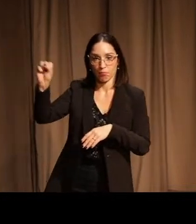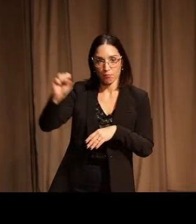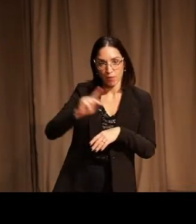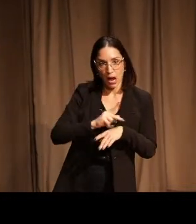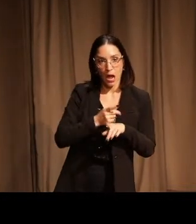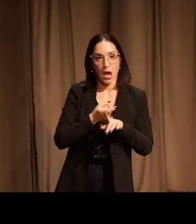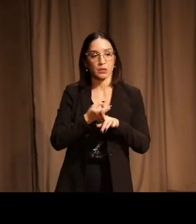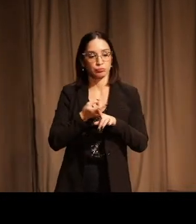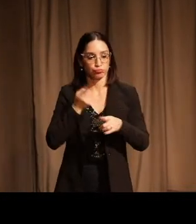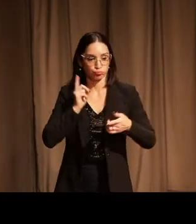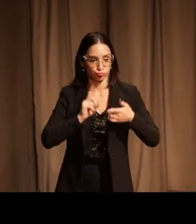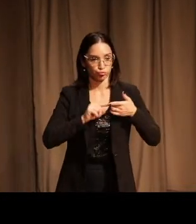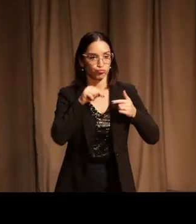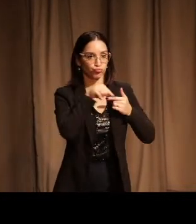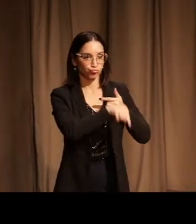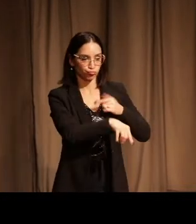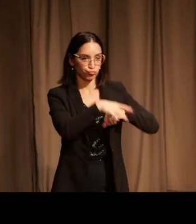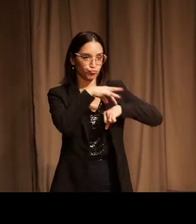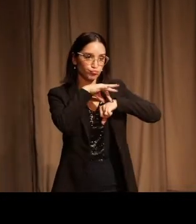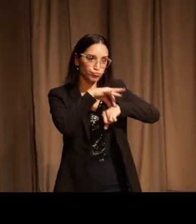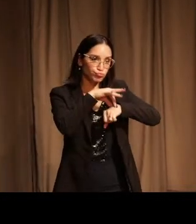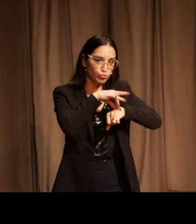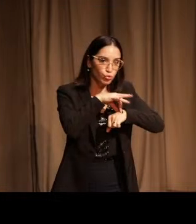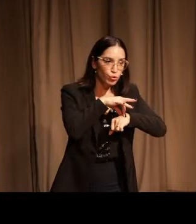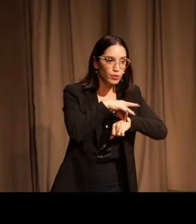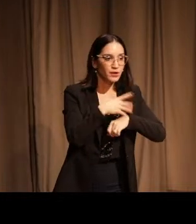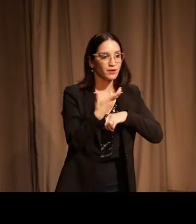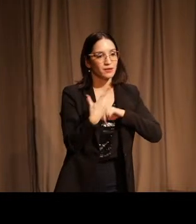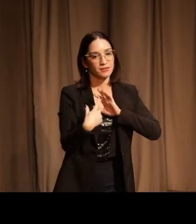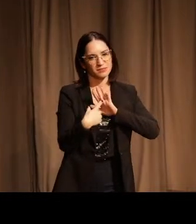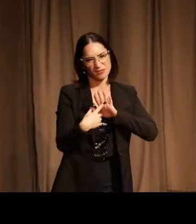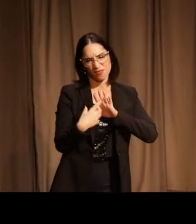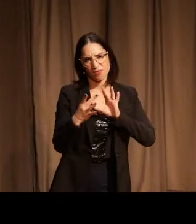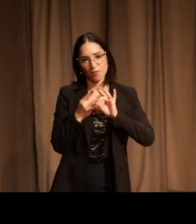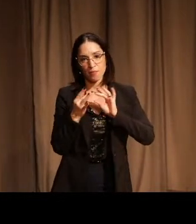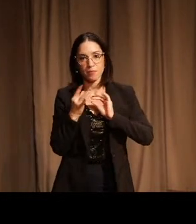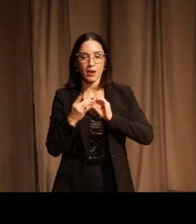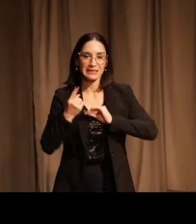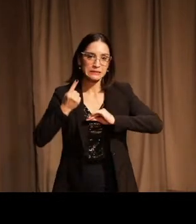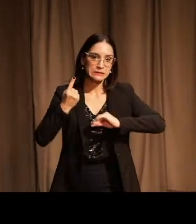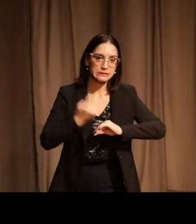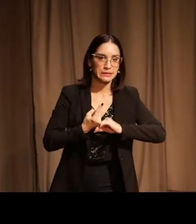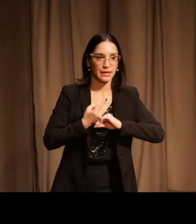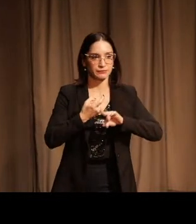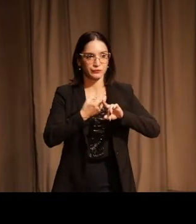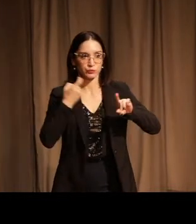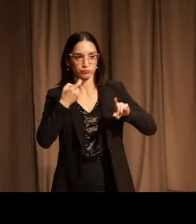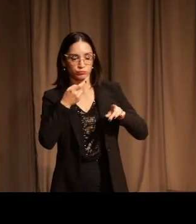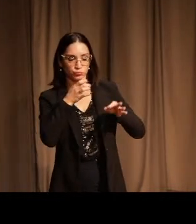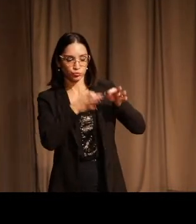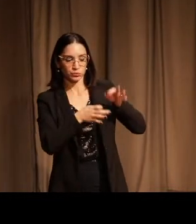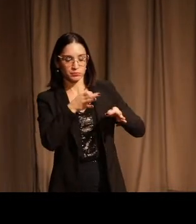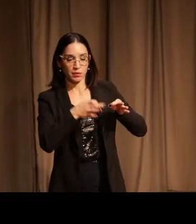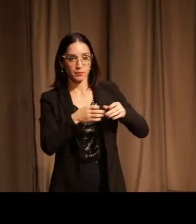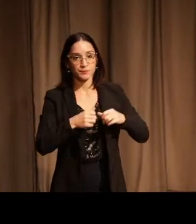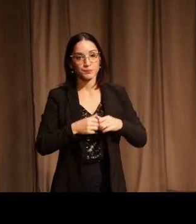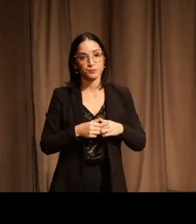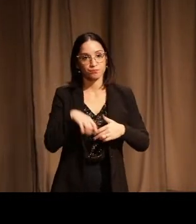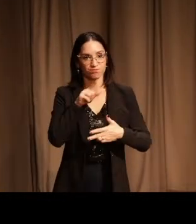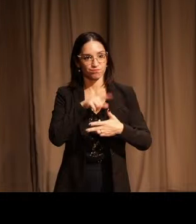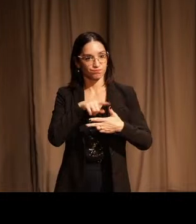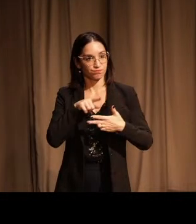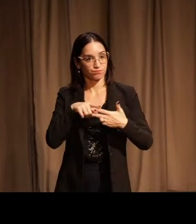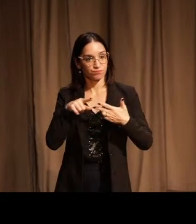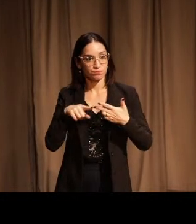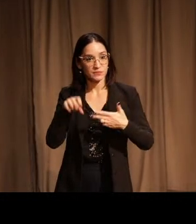else. Or as she mentioned, a day of judgment, are these 3 figures, the 3 graces, or